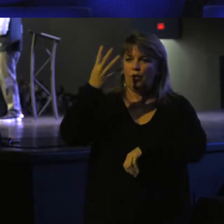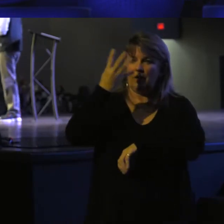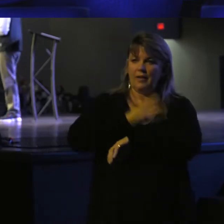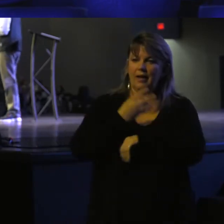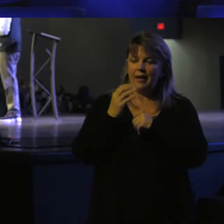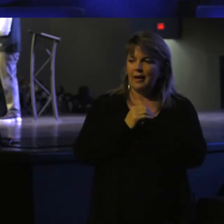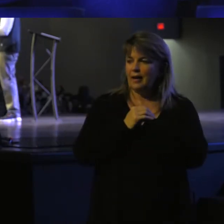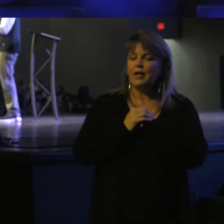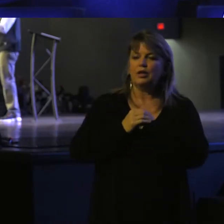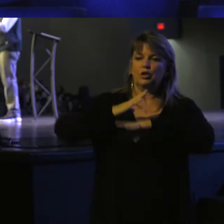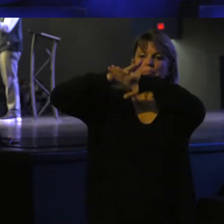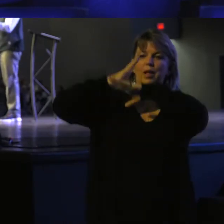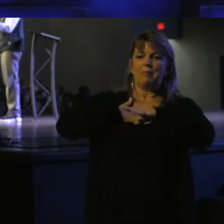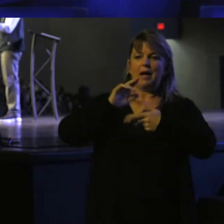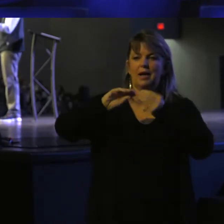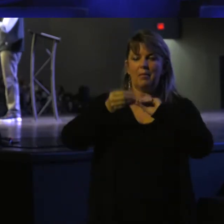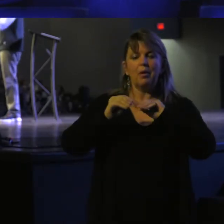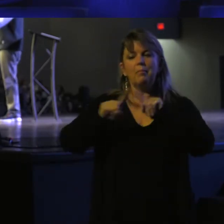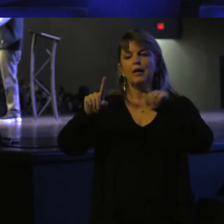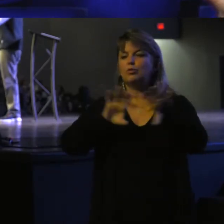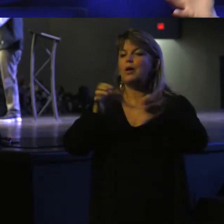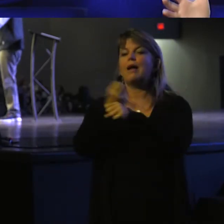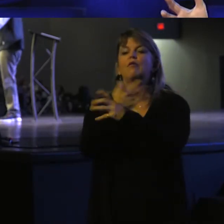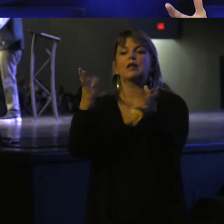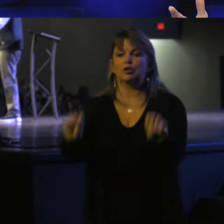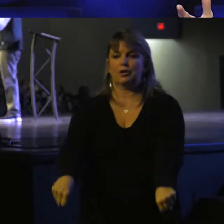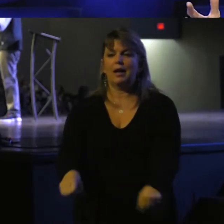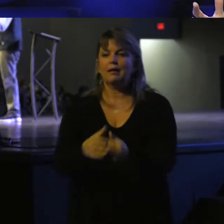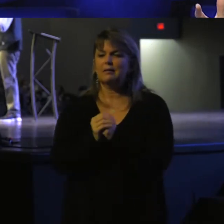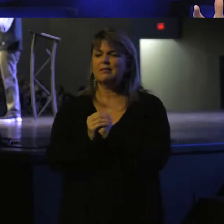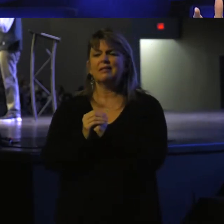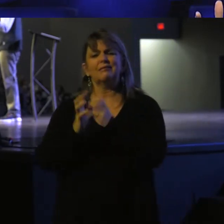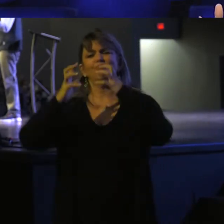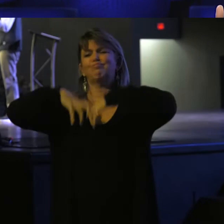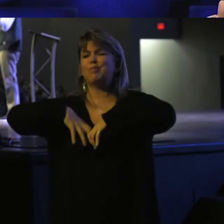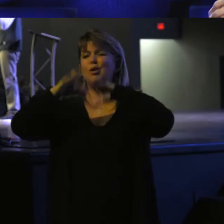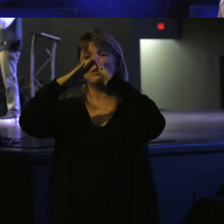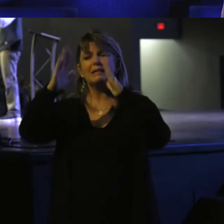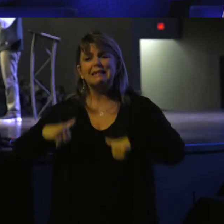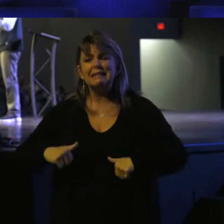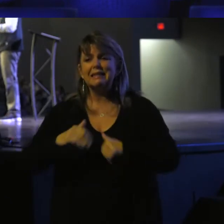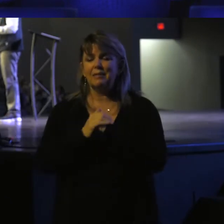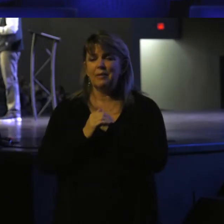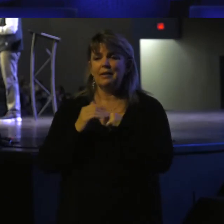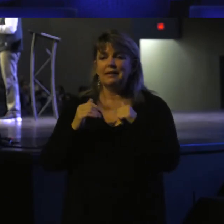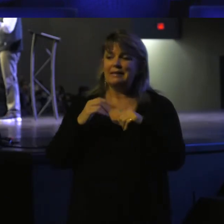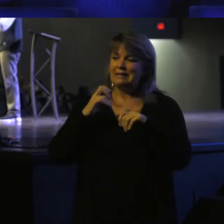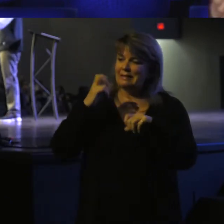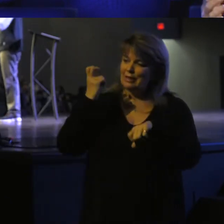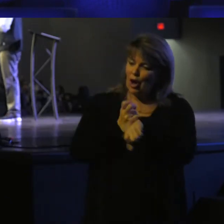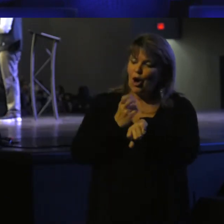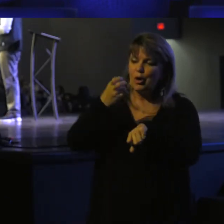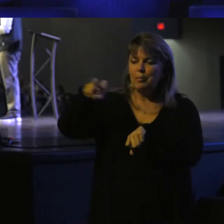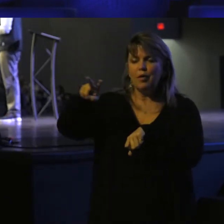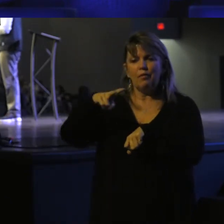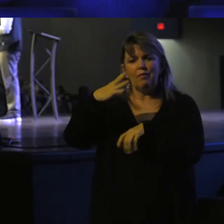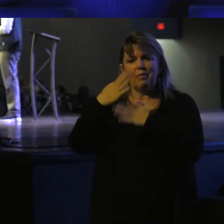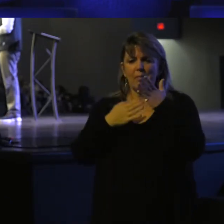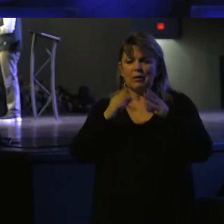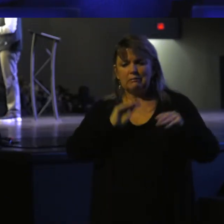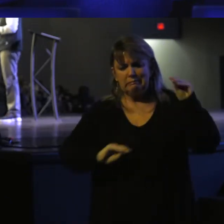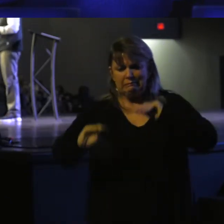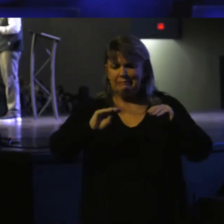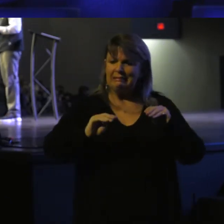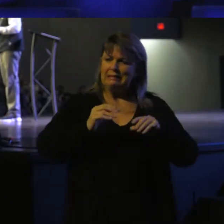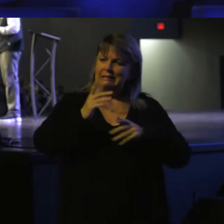But nevertheless, she was doing all she can. It's just, again, it's a broken system and very difficult to move the parts of it. And